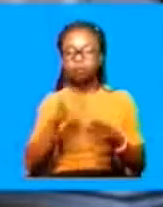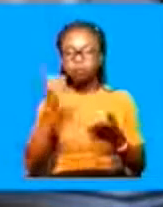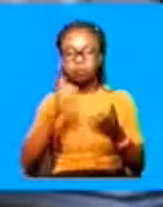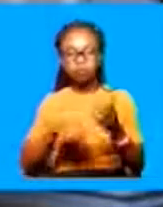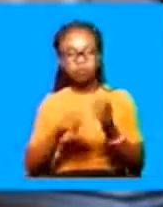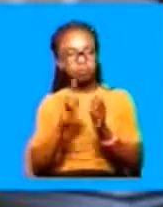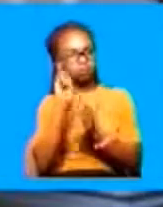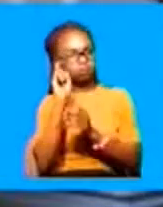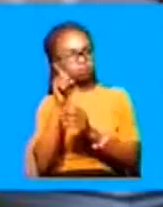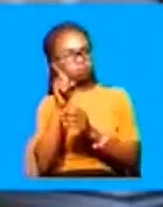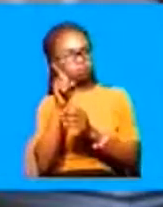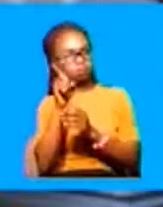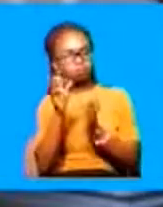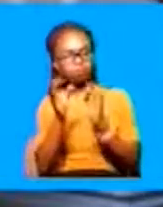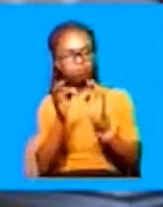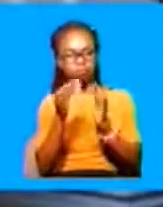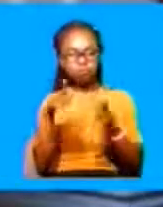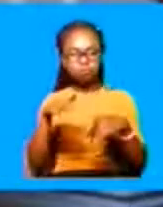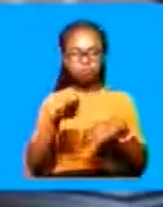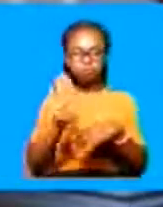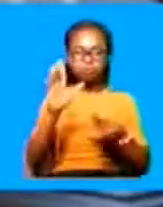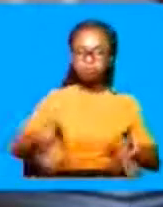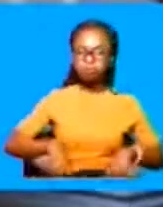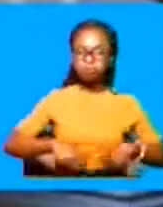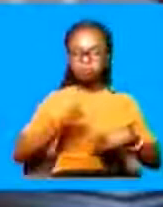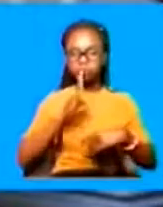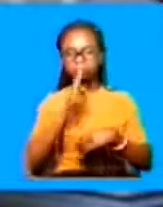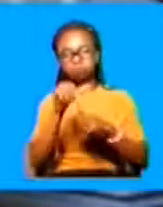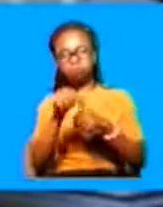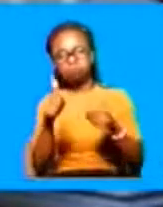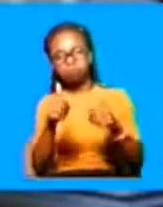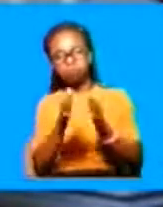target en mondo mi ngimani obed maber.